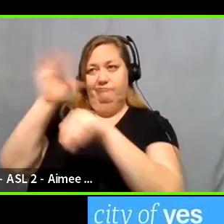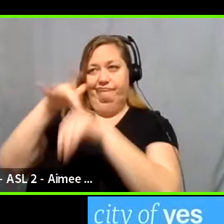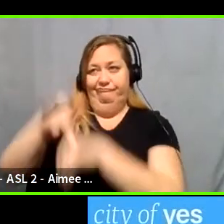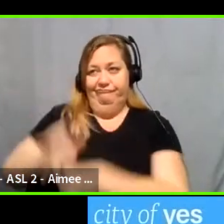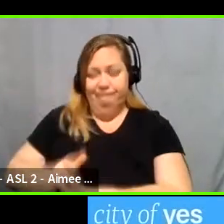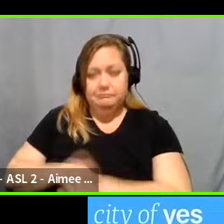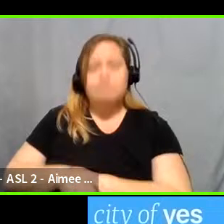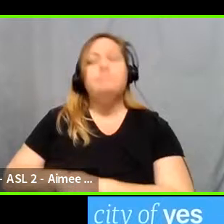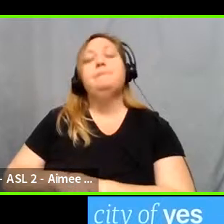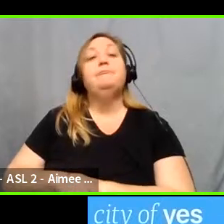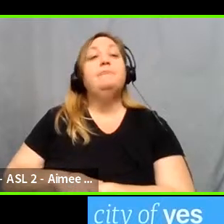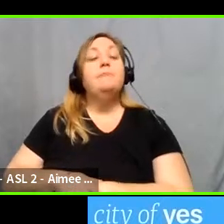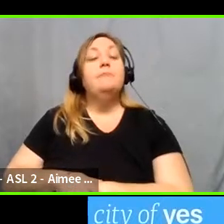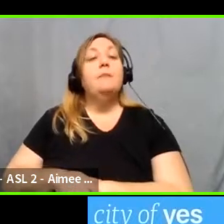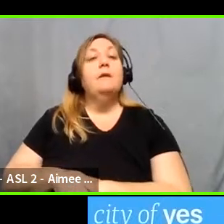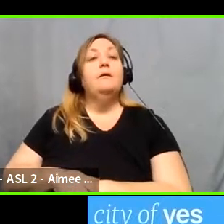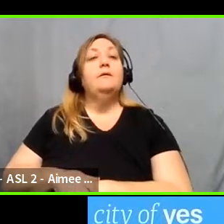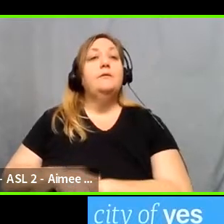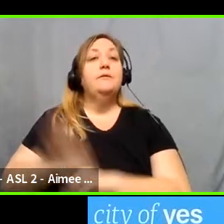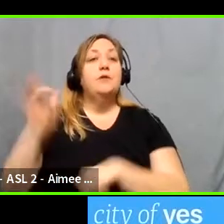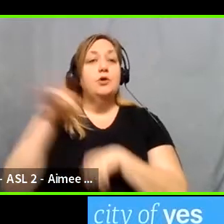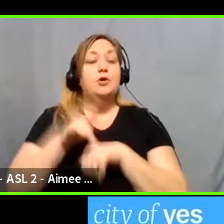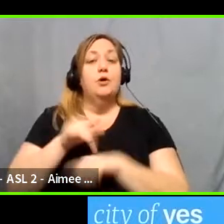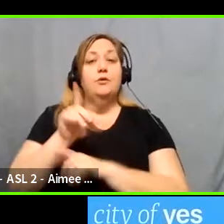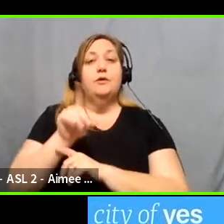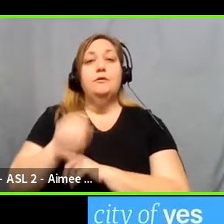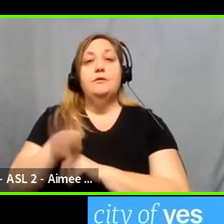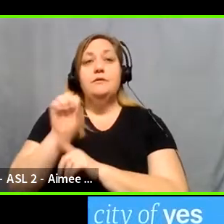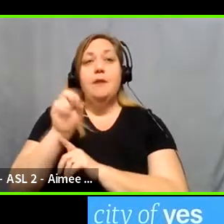Um, if we could go to Deborah.